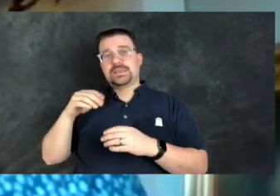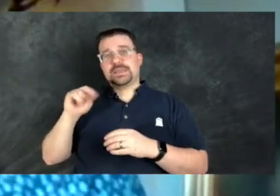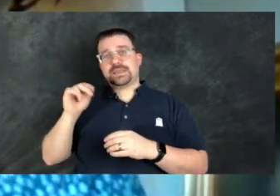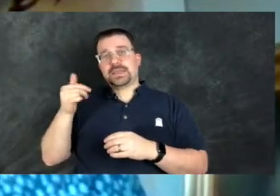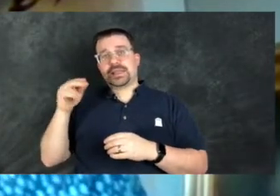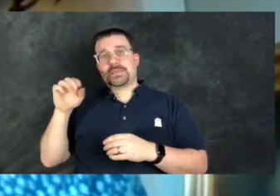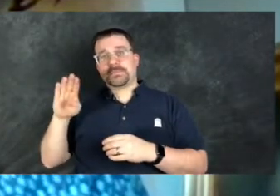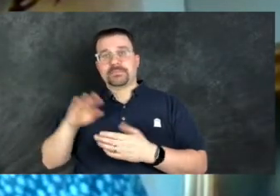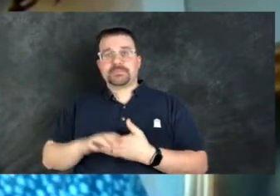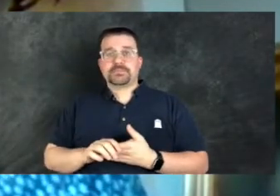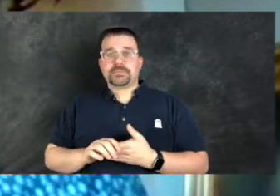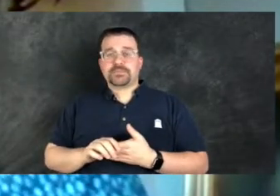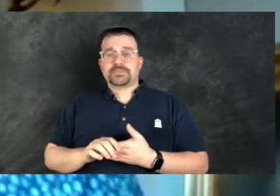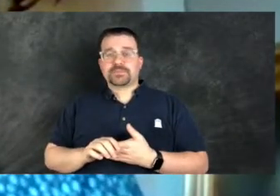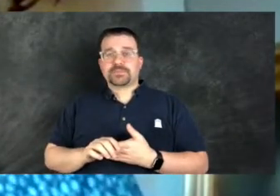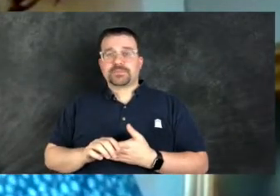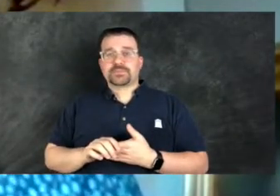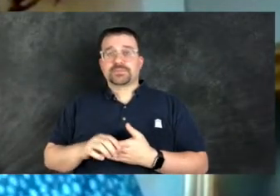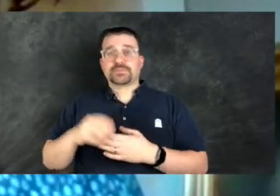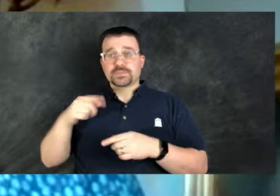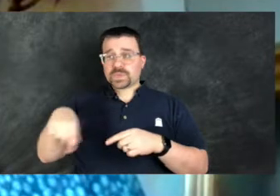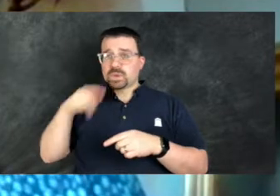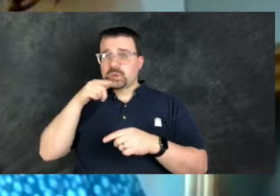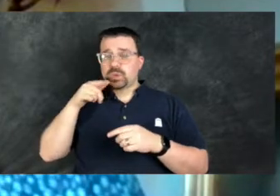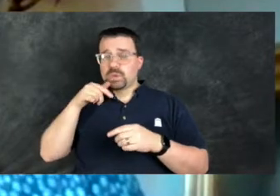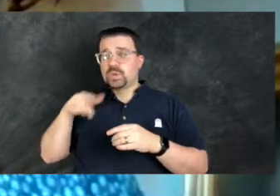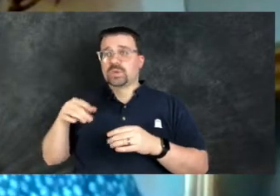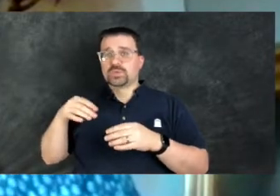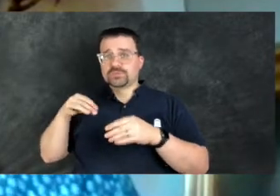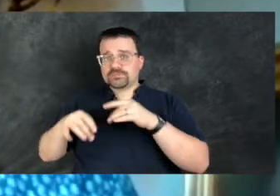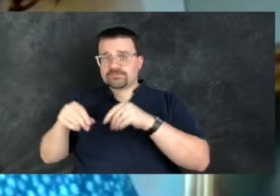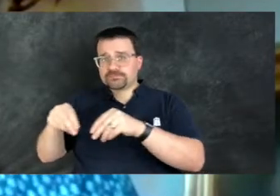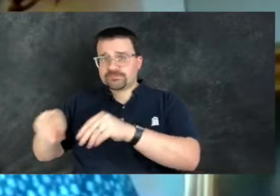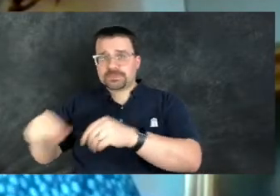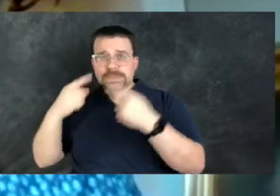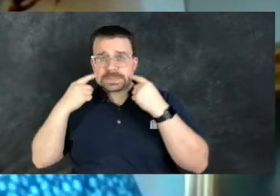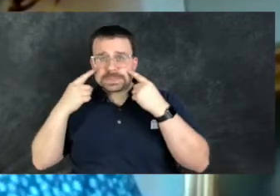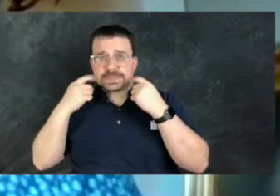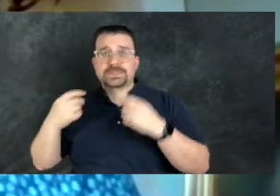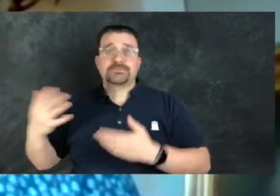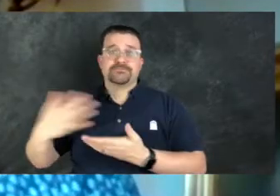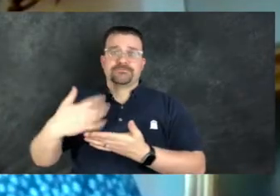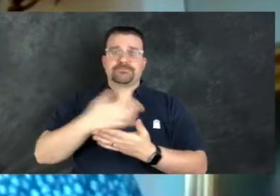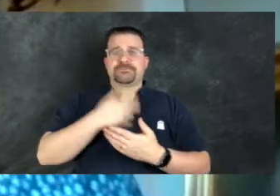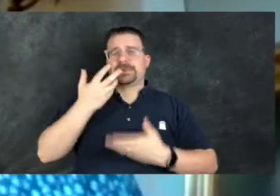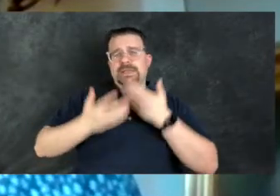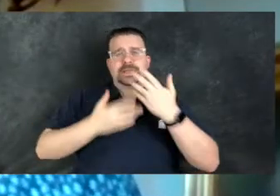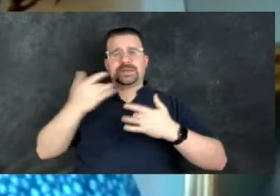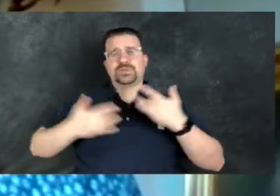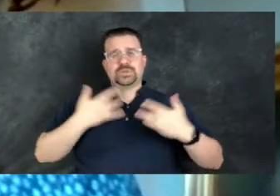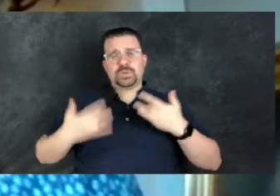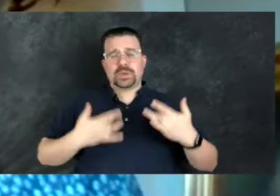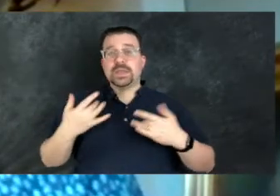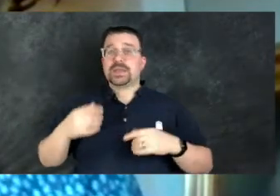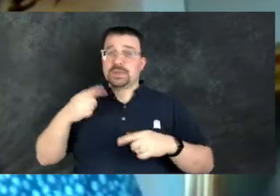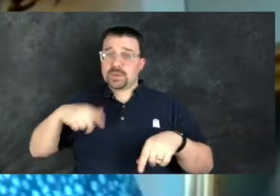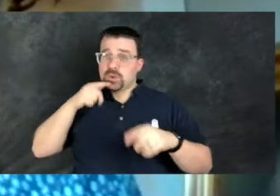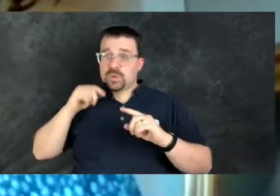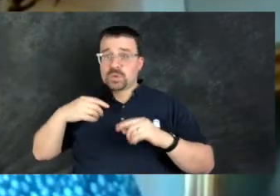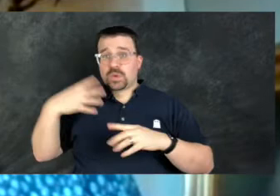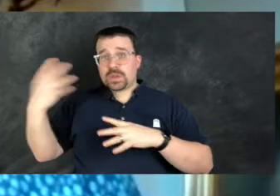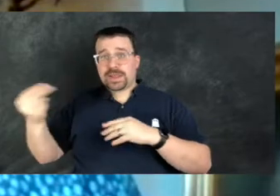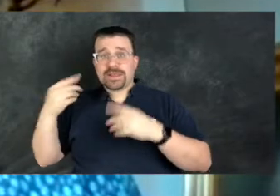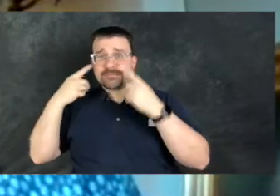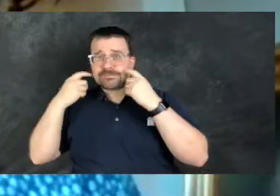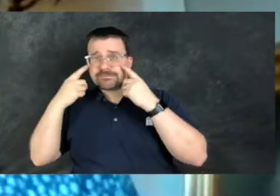May those who sow in tears reap with shouts of joy. Those who go out weeping, bearing